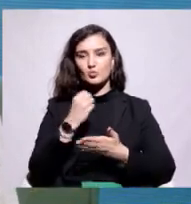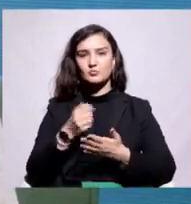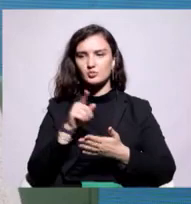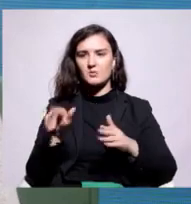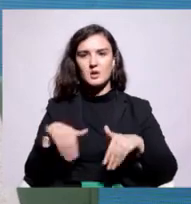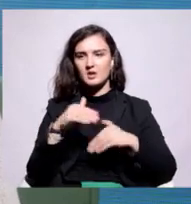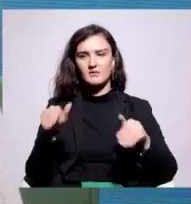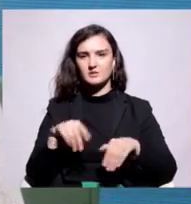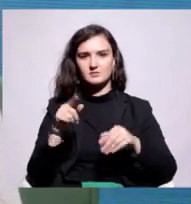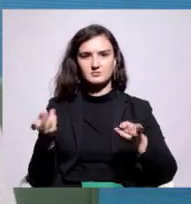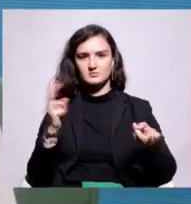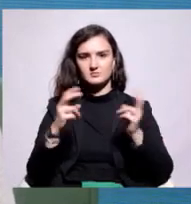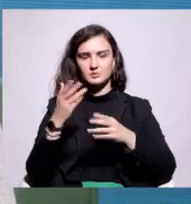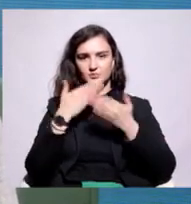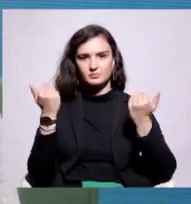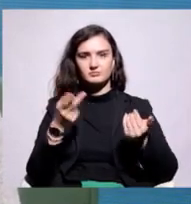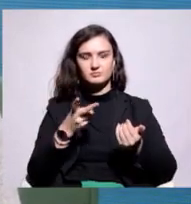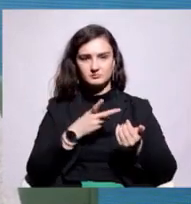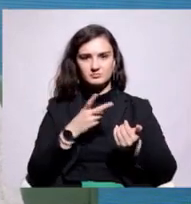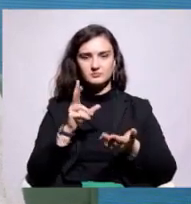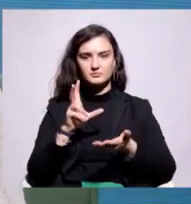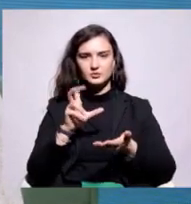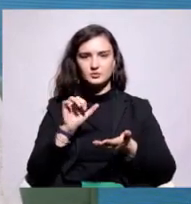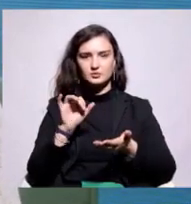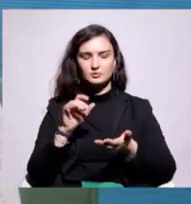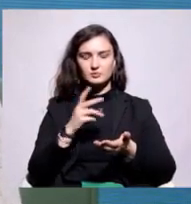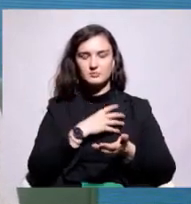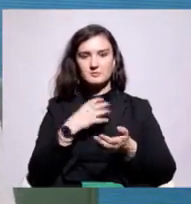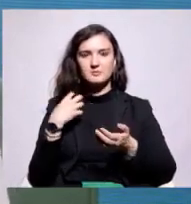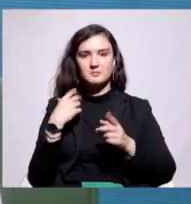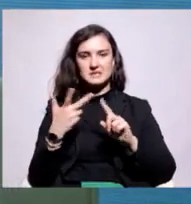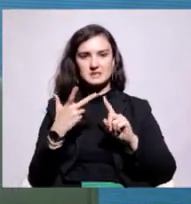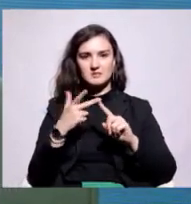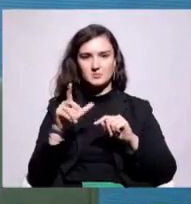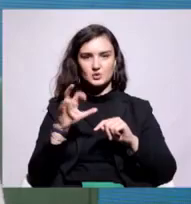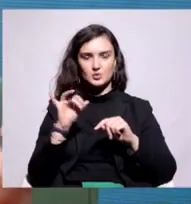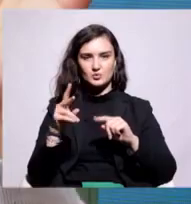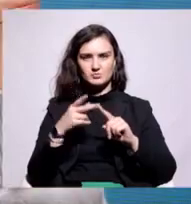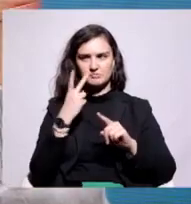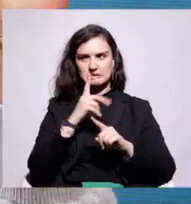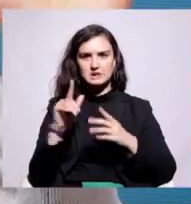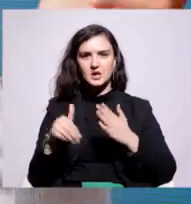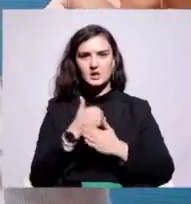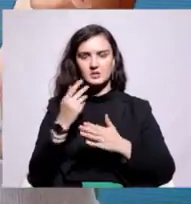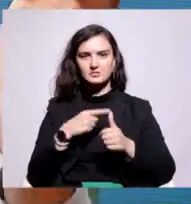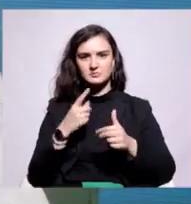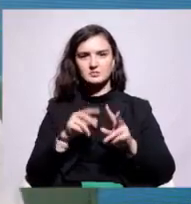no more king, the British king, King George III. People are actually voting for something new called